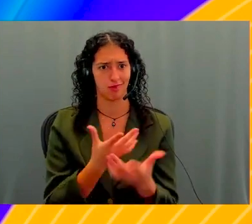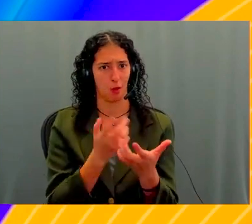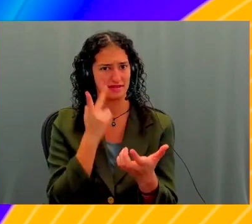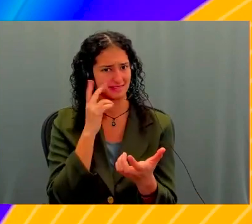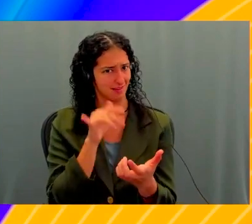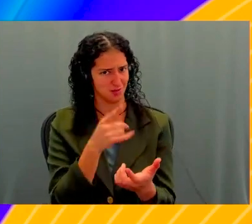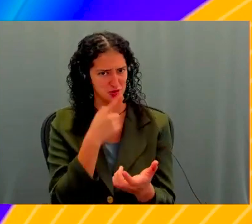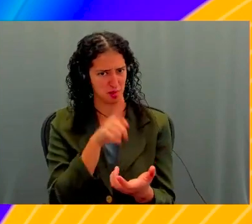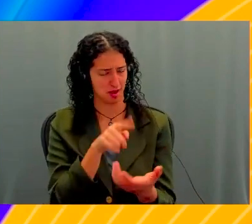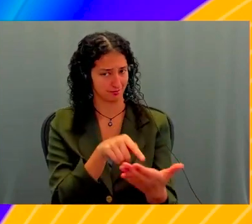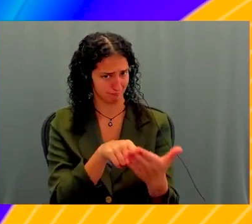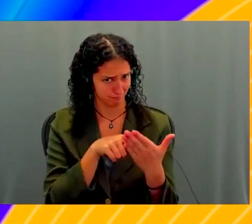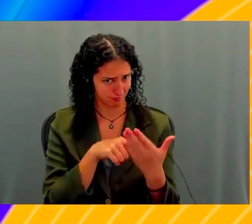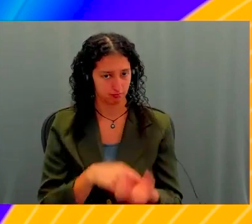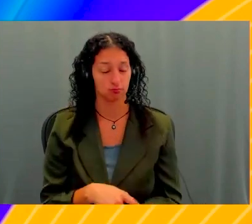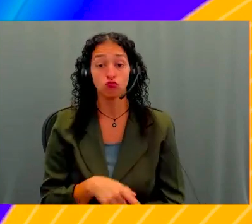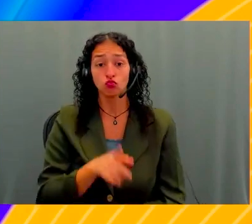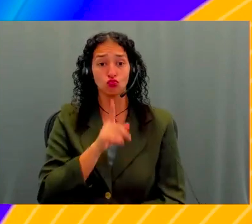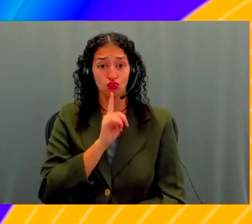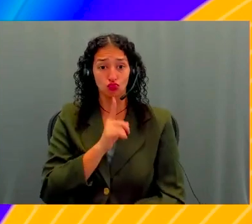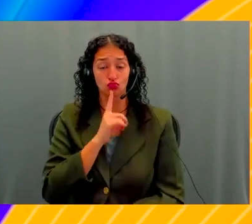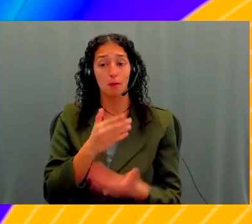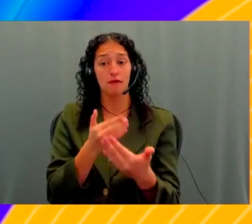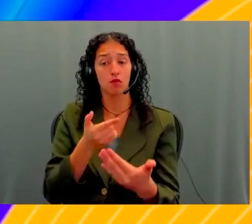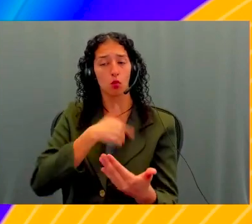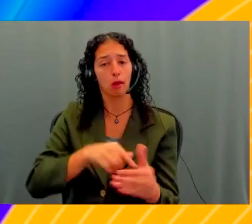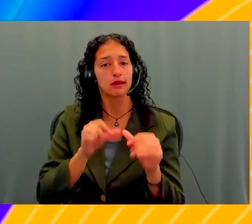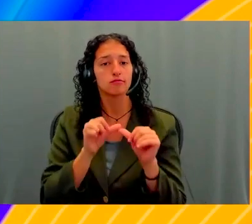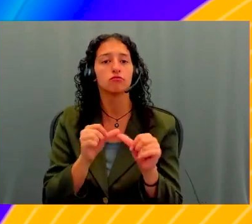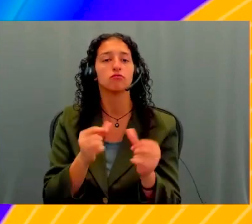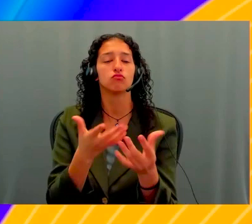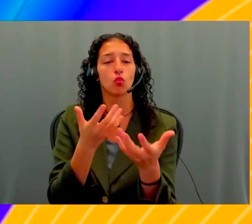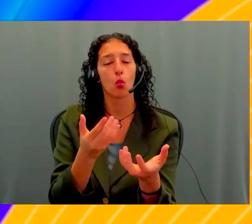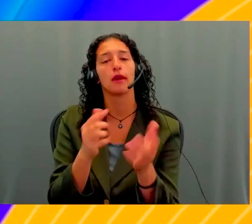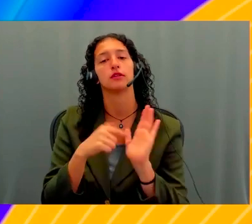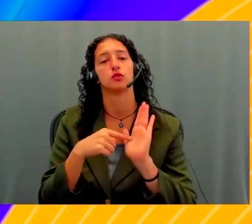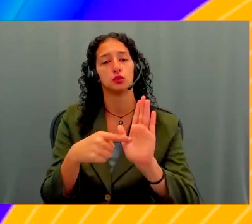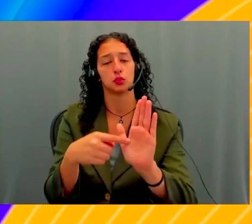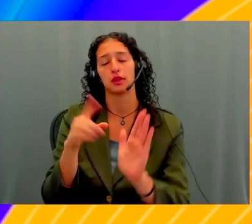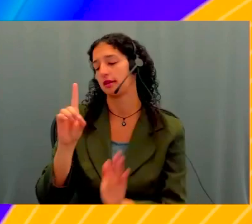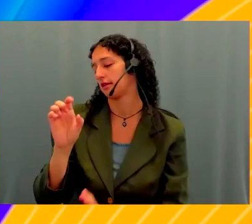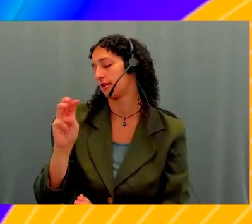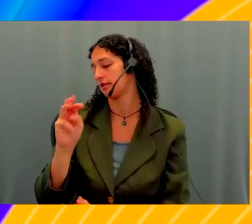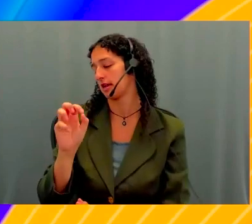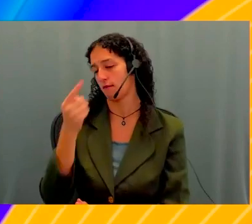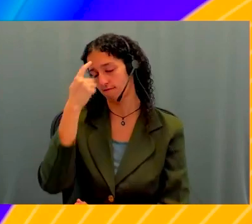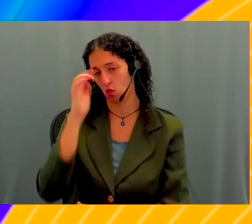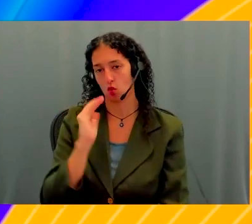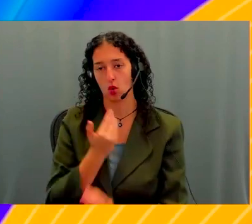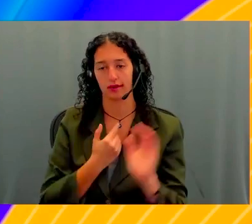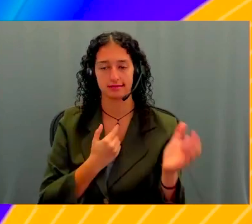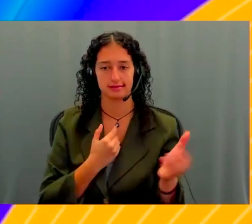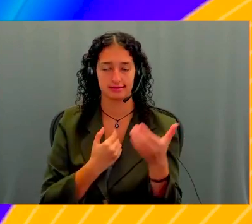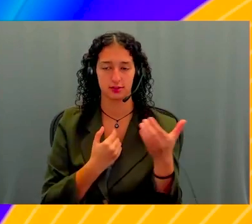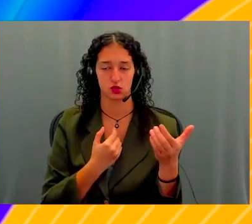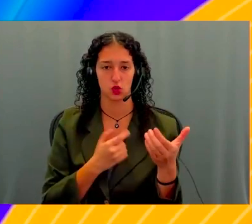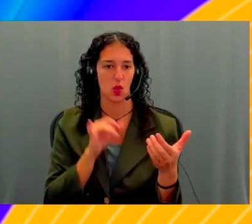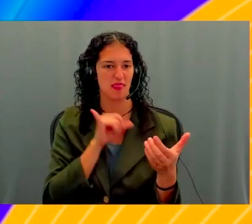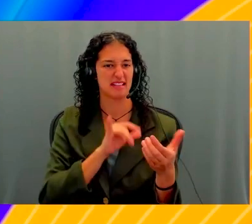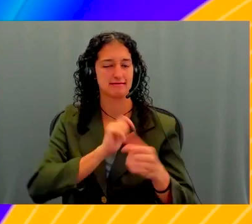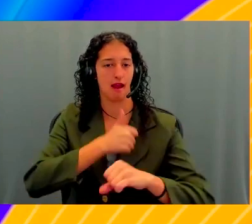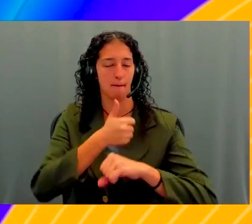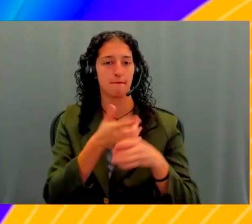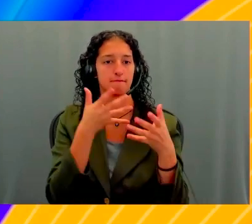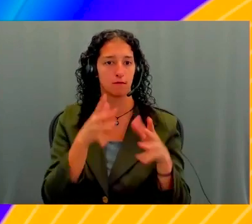Definitely. Before we move on to others, let me quickly show you a demo for Monitron. So this is already set up, as you can see. I've